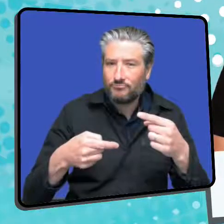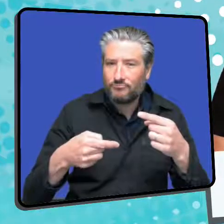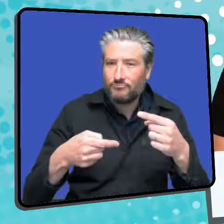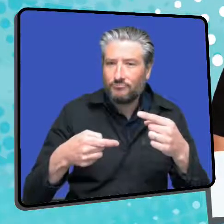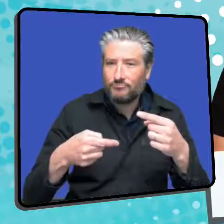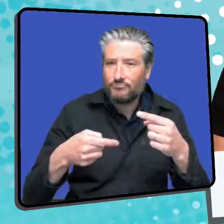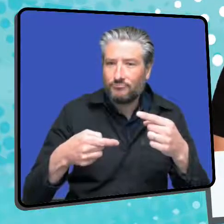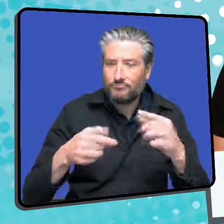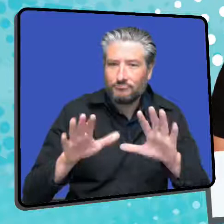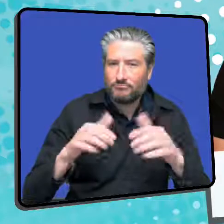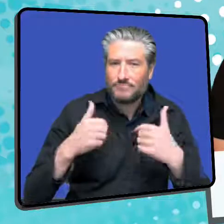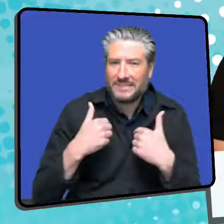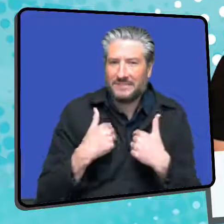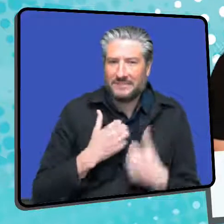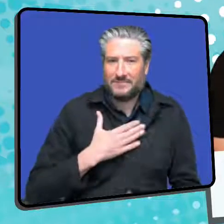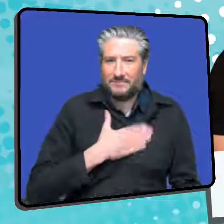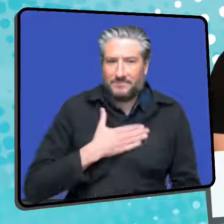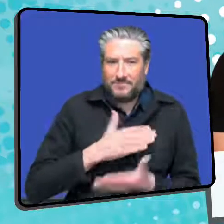Apologies.